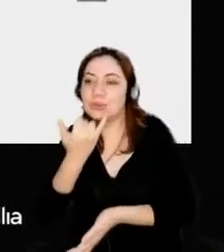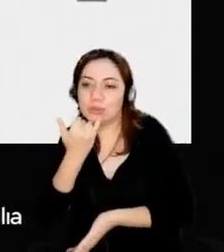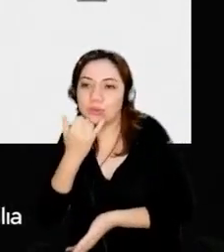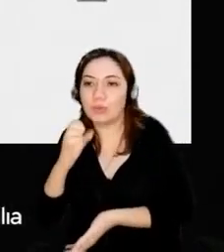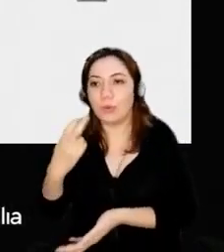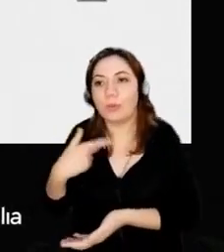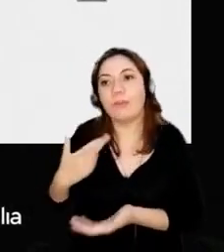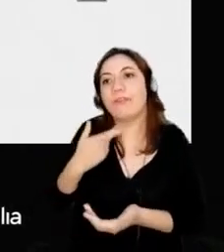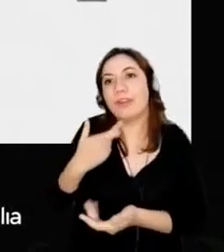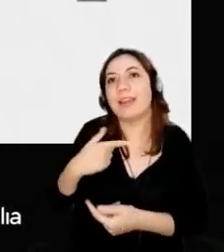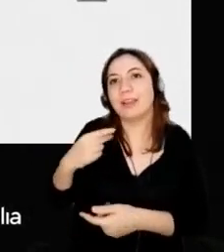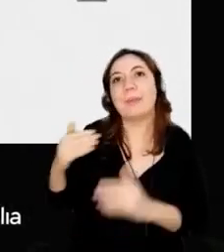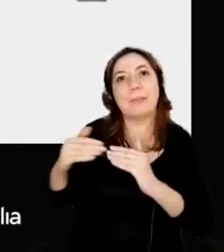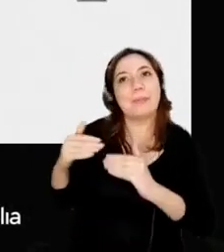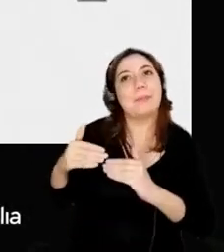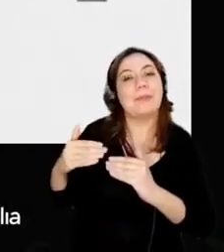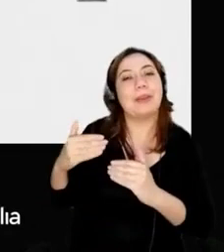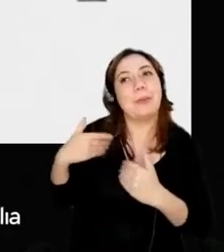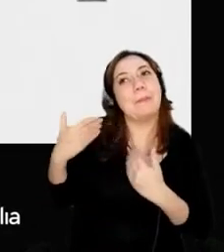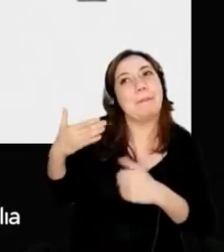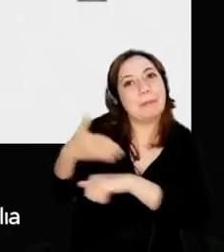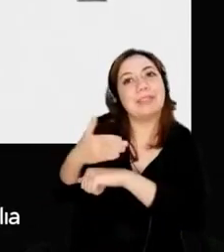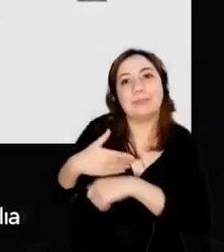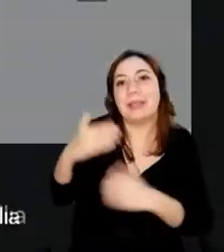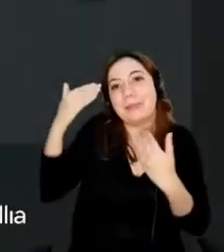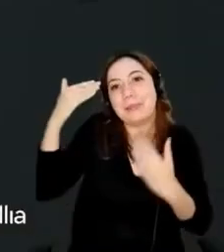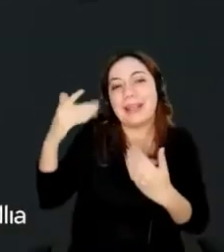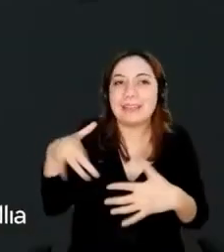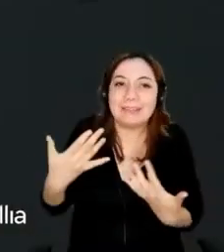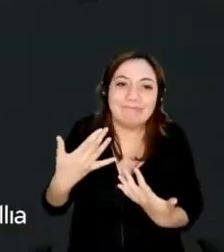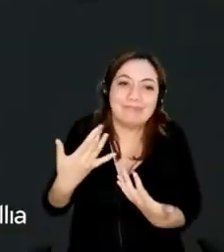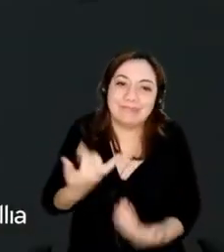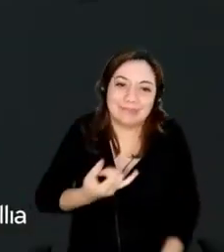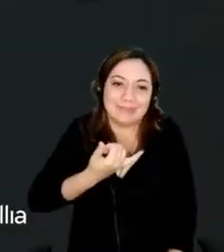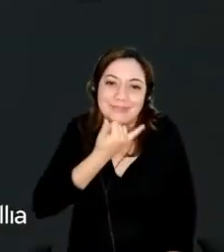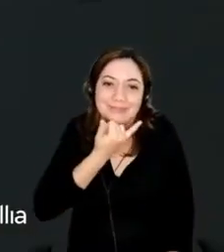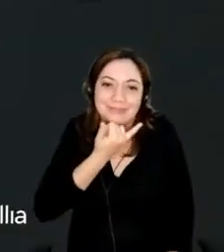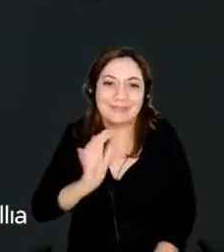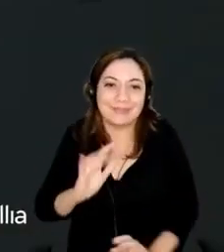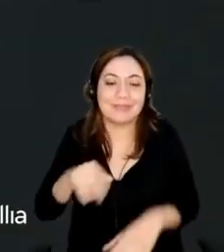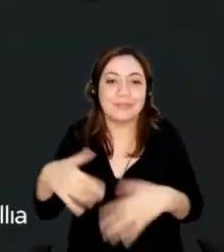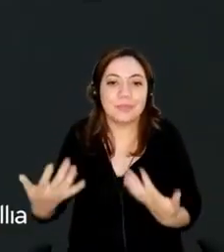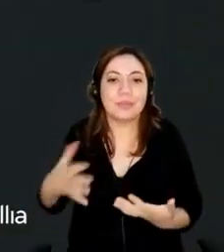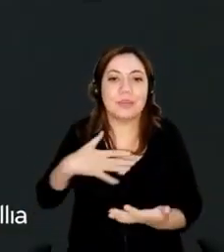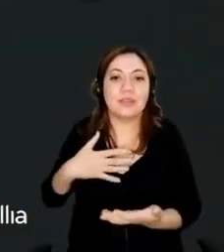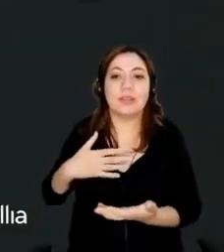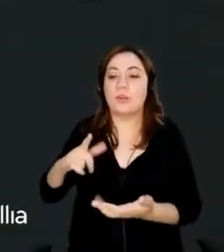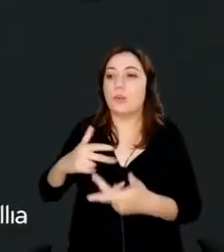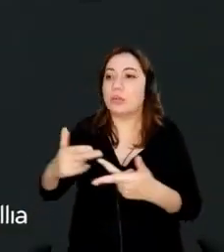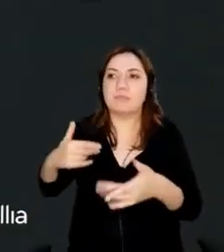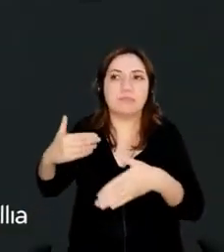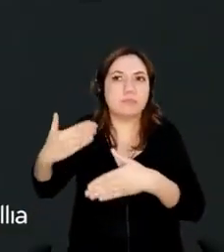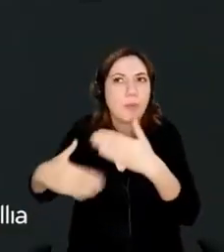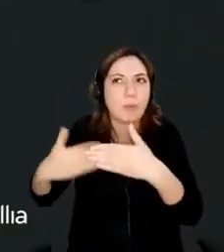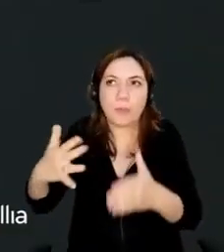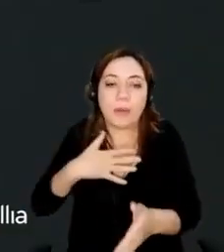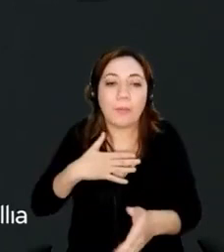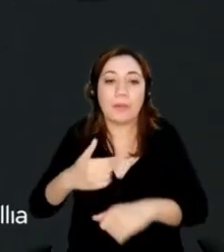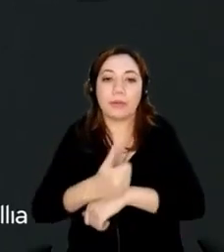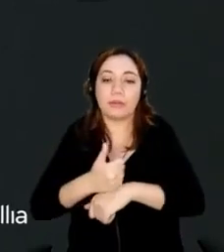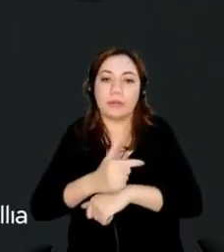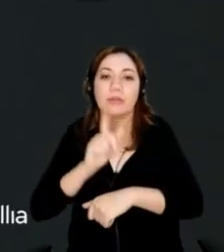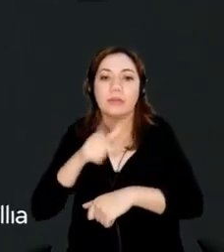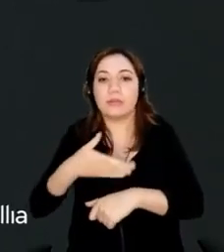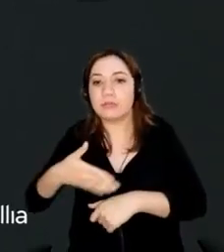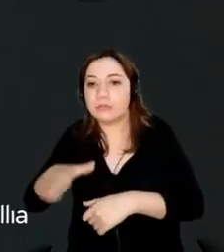but I'm sorry. Things have evolved since then. My career continued to evolve through digital and led global design at companies